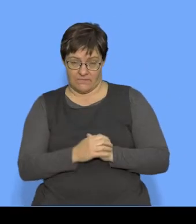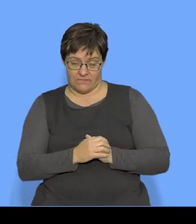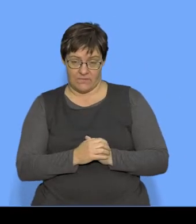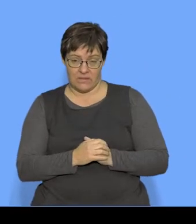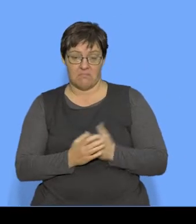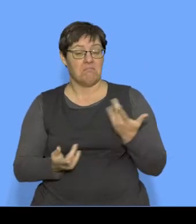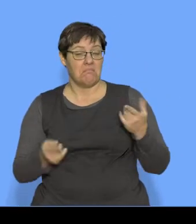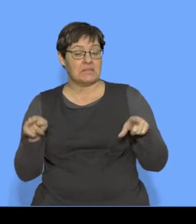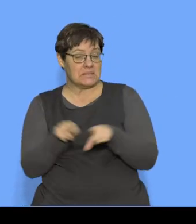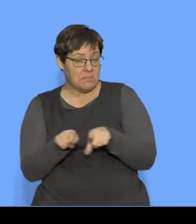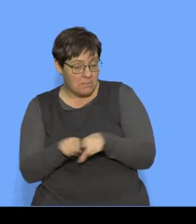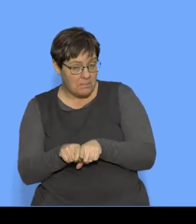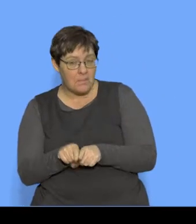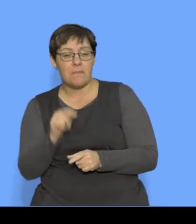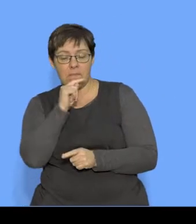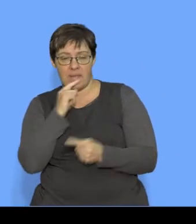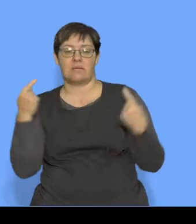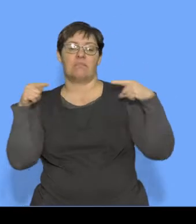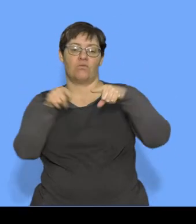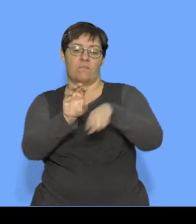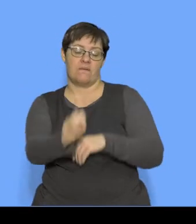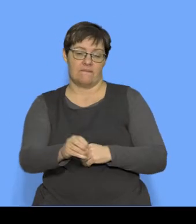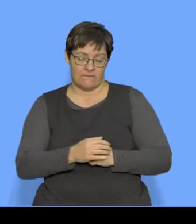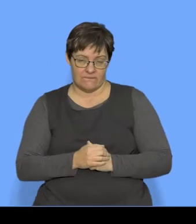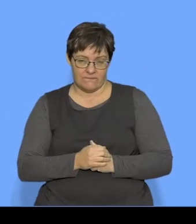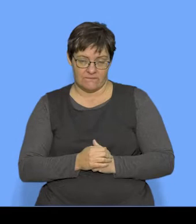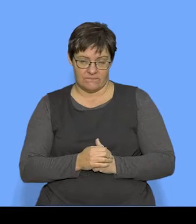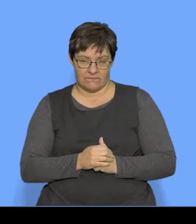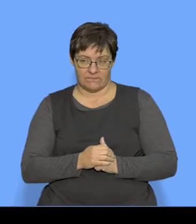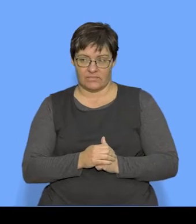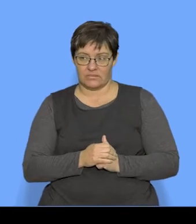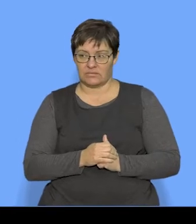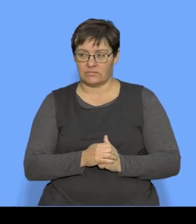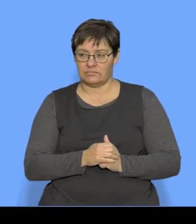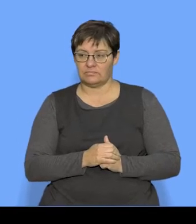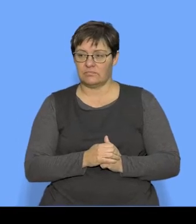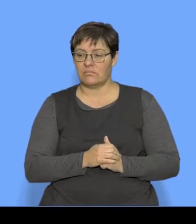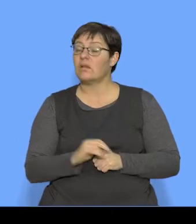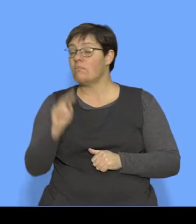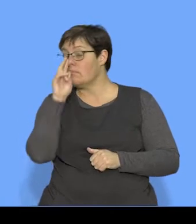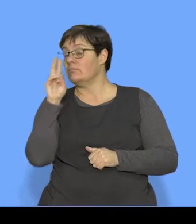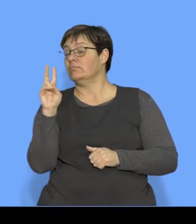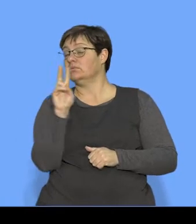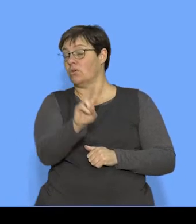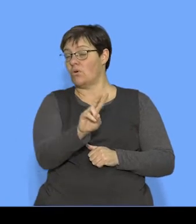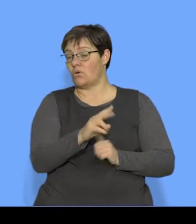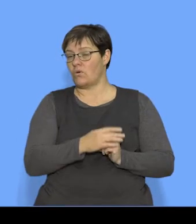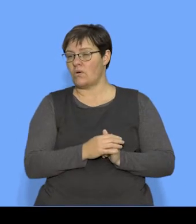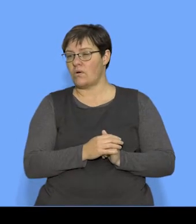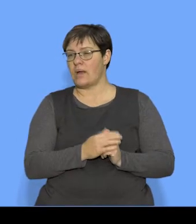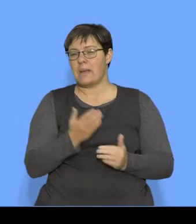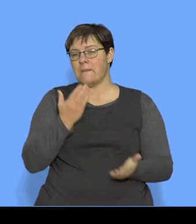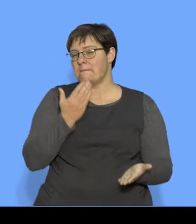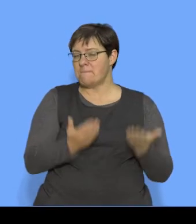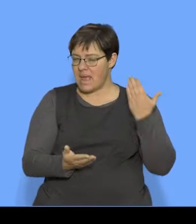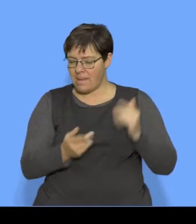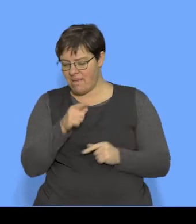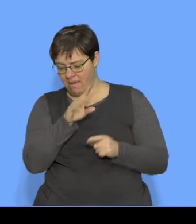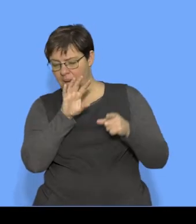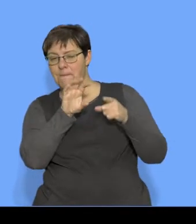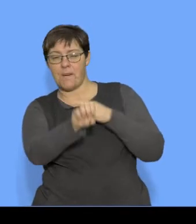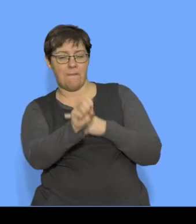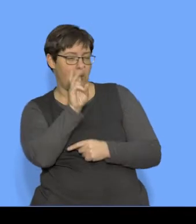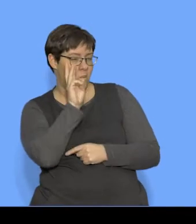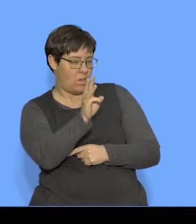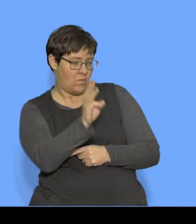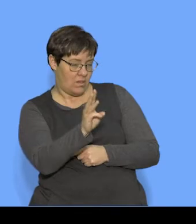equal. If they are, then this is a parallelogram. Now, the one that we saw that might be the way that